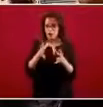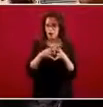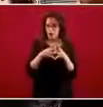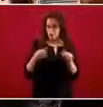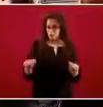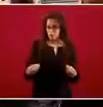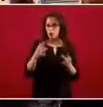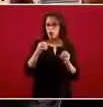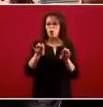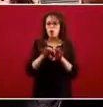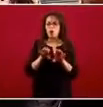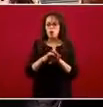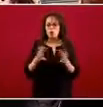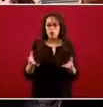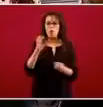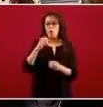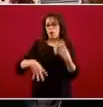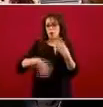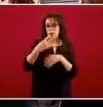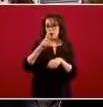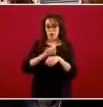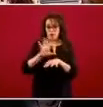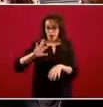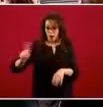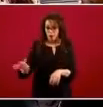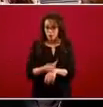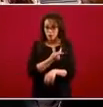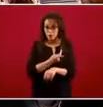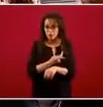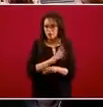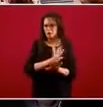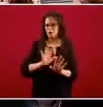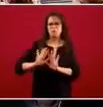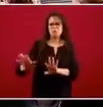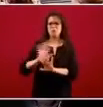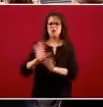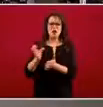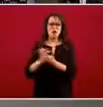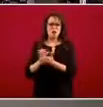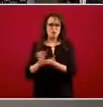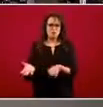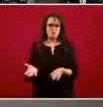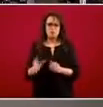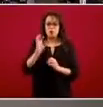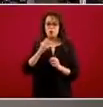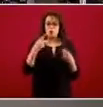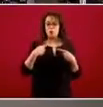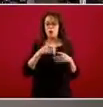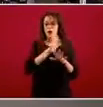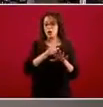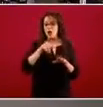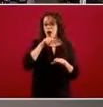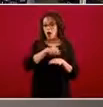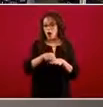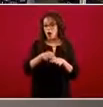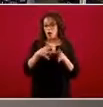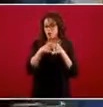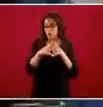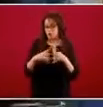Or how do they know they have reached the status of recovered patient? And also,